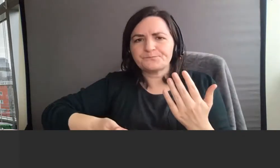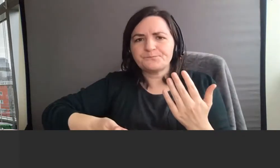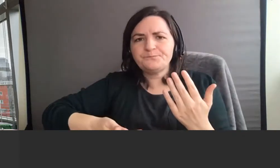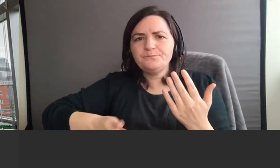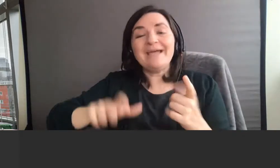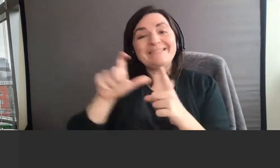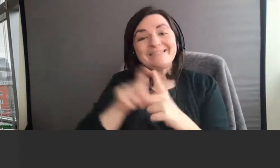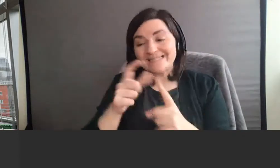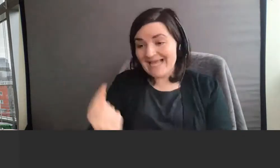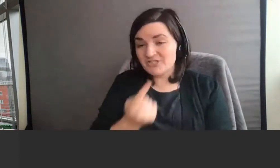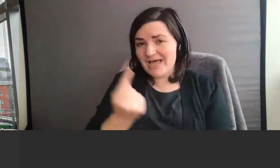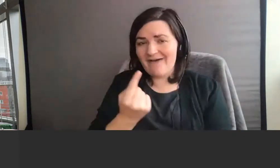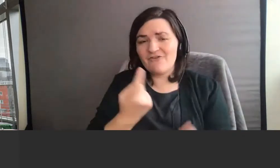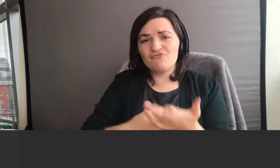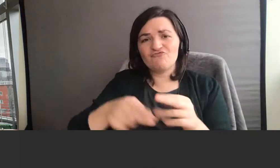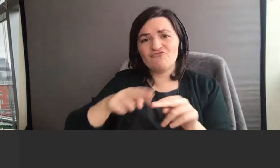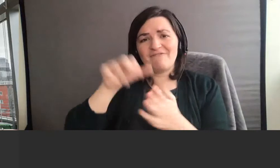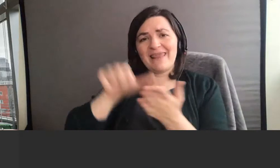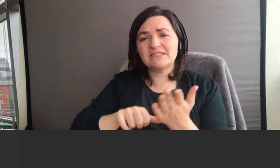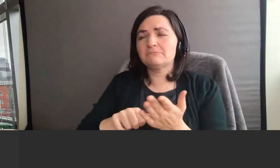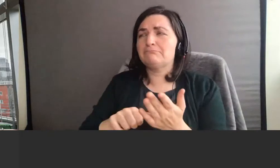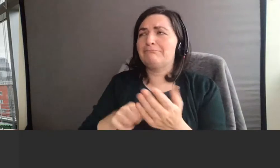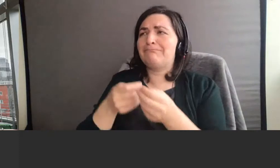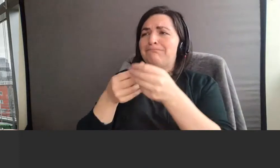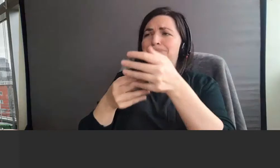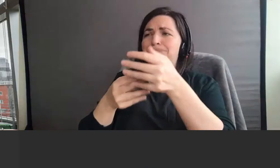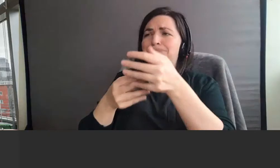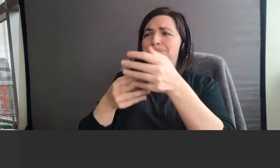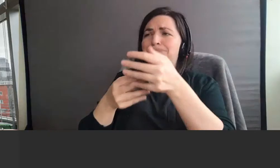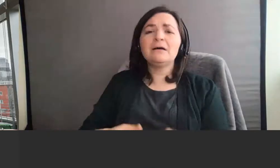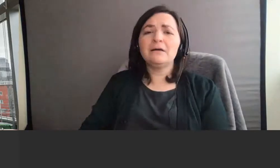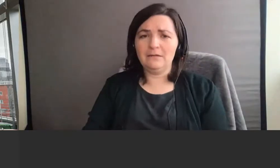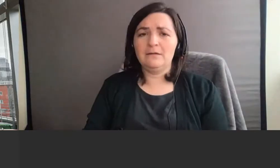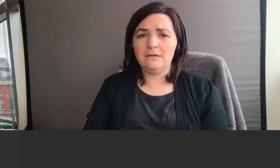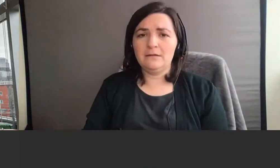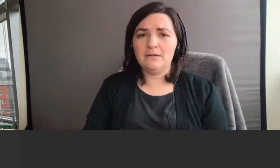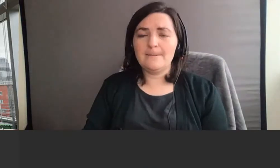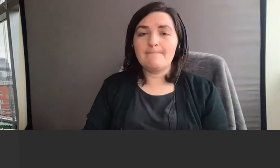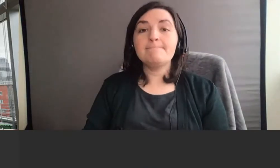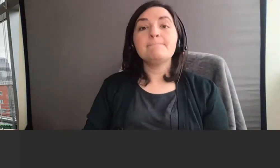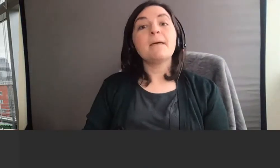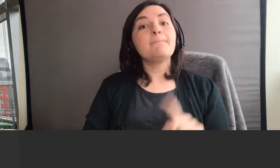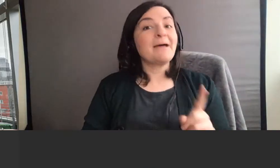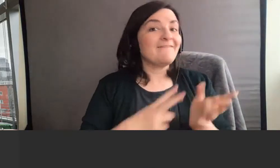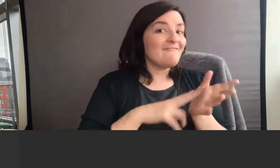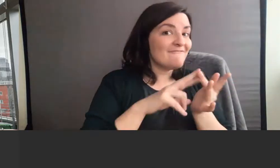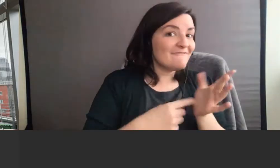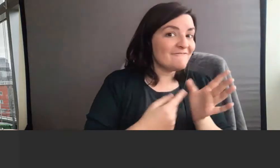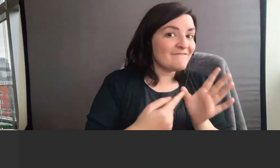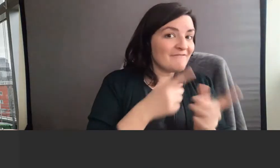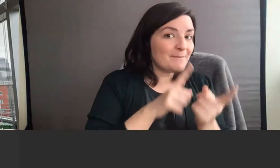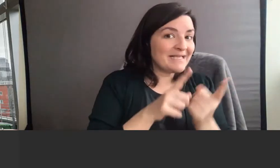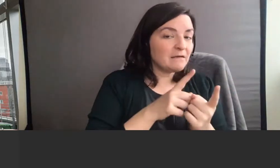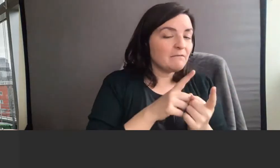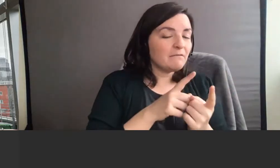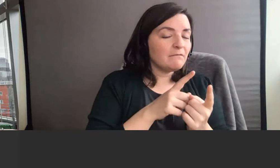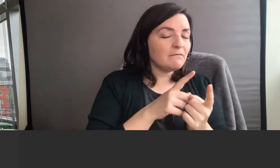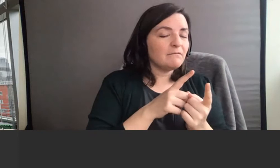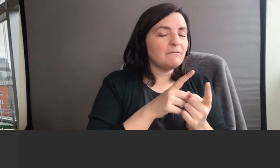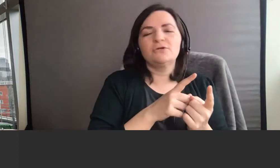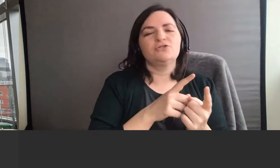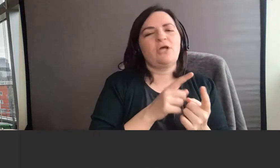dissertation references list, you're going to have loads of references, but for the Viva, you only need to have